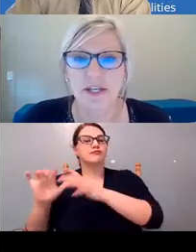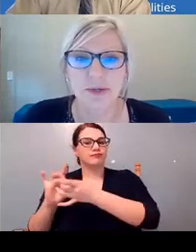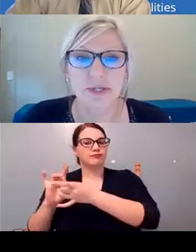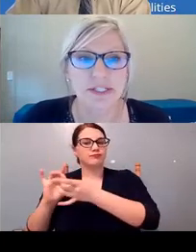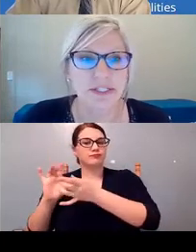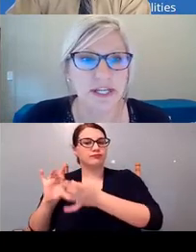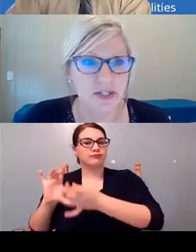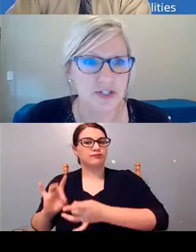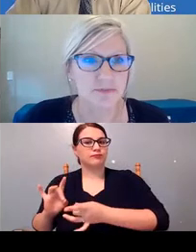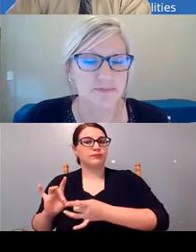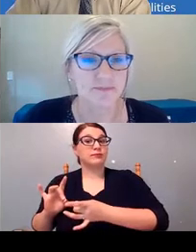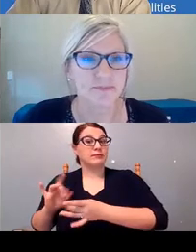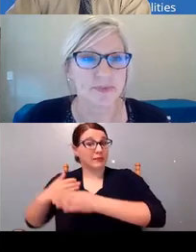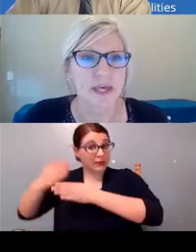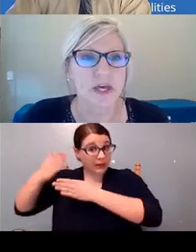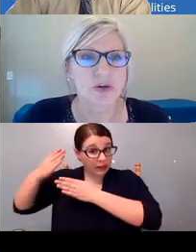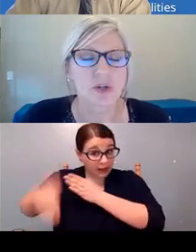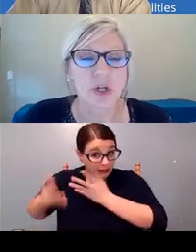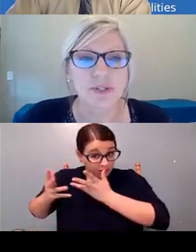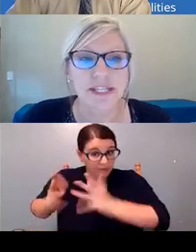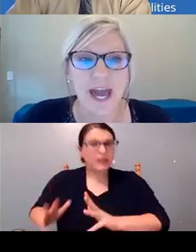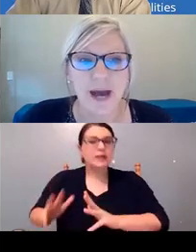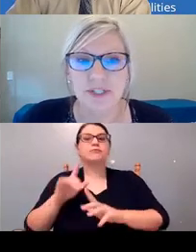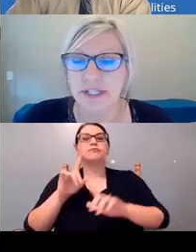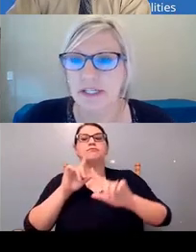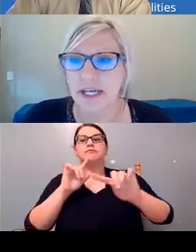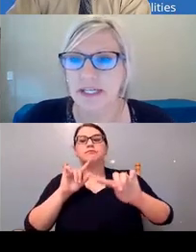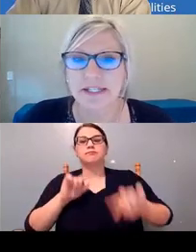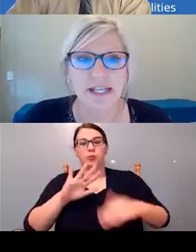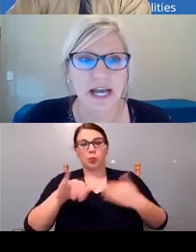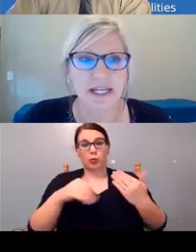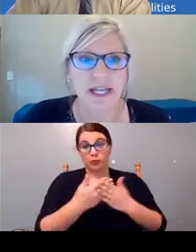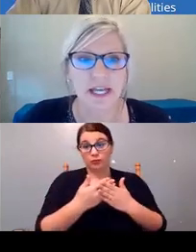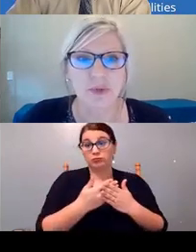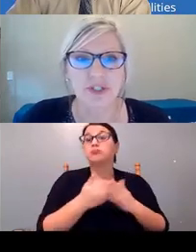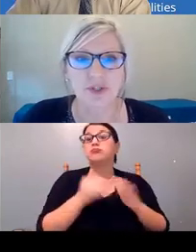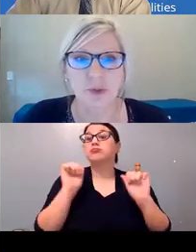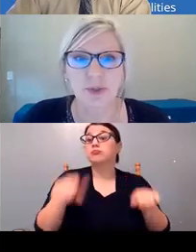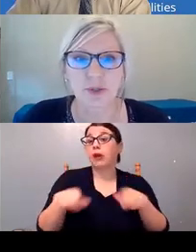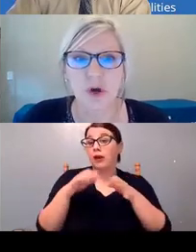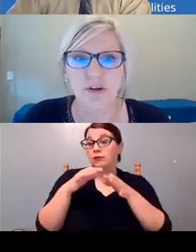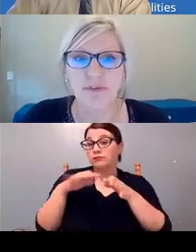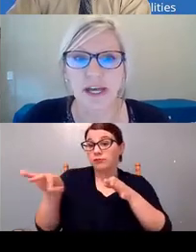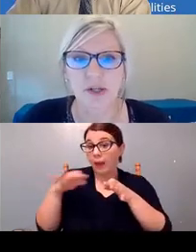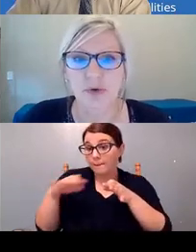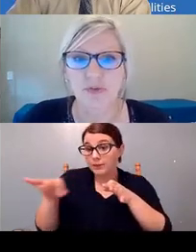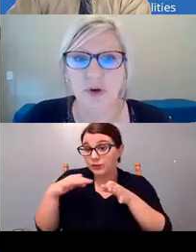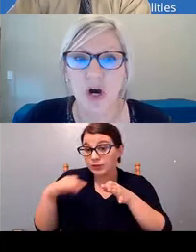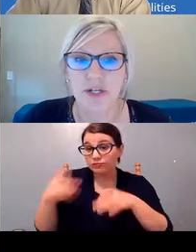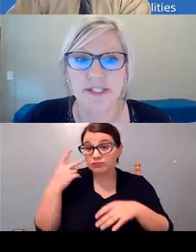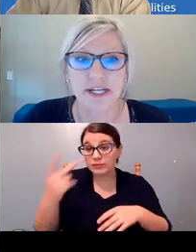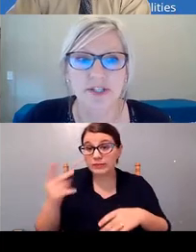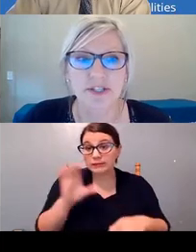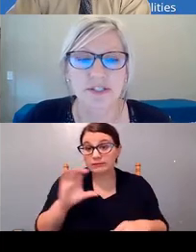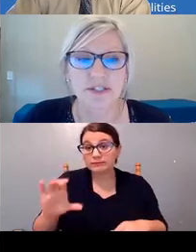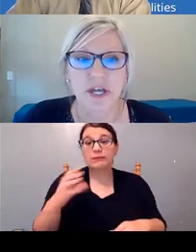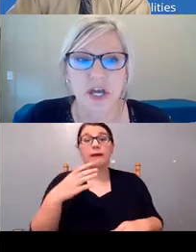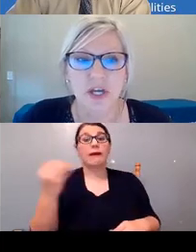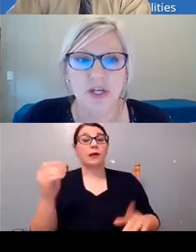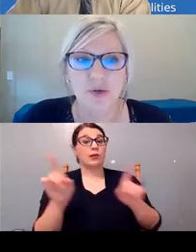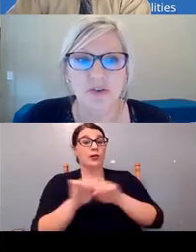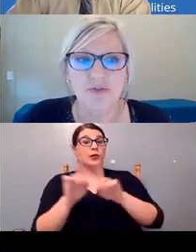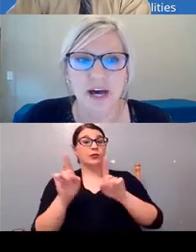the end of the presentation. Closed captioning and a sign language interpreter are available for all